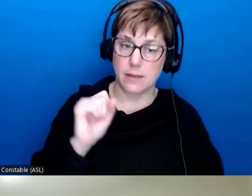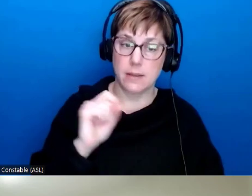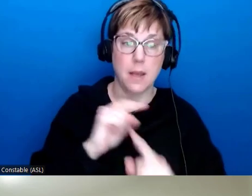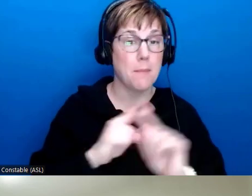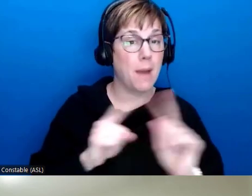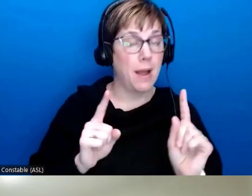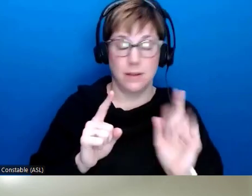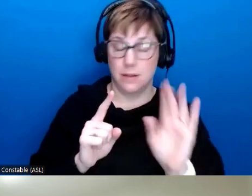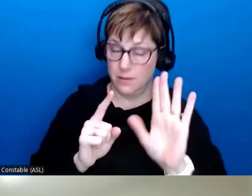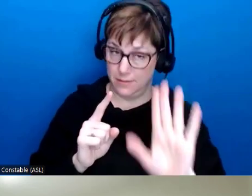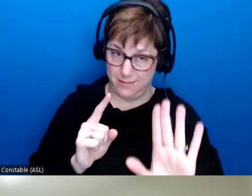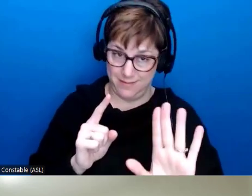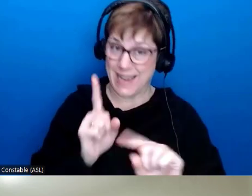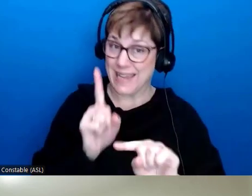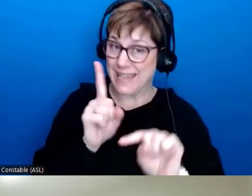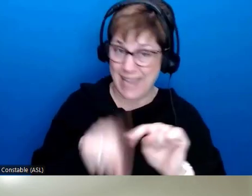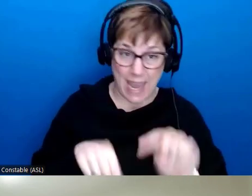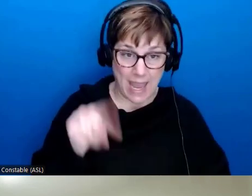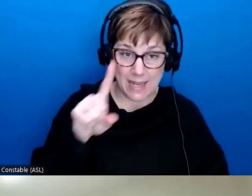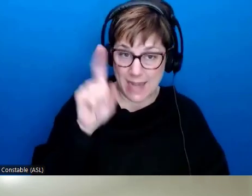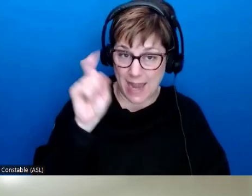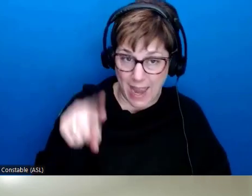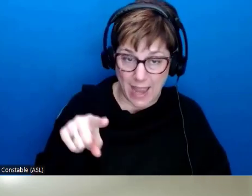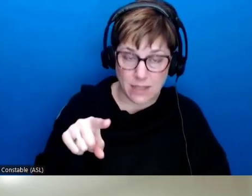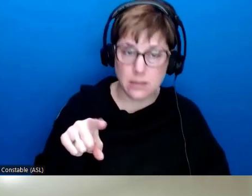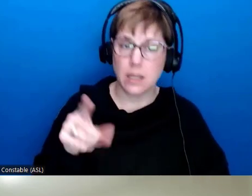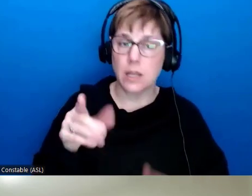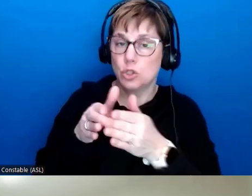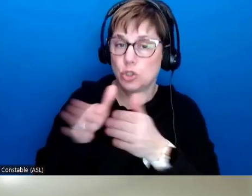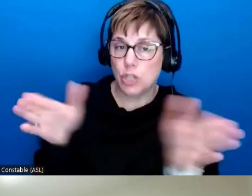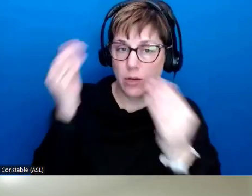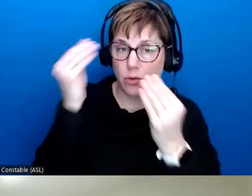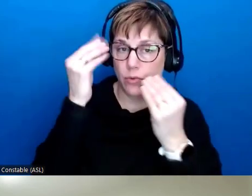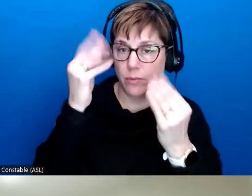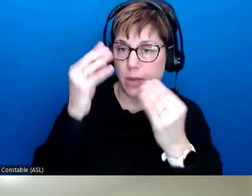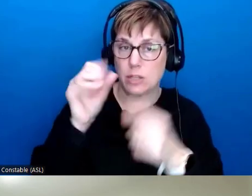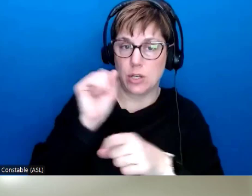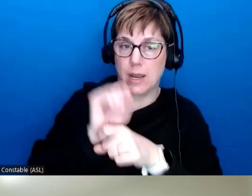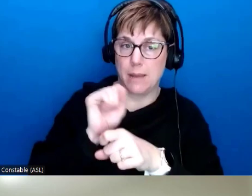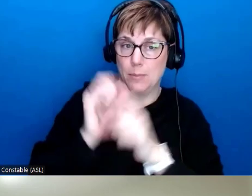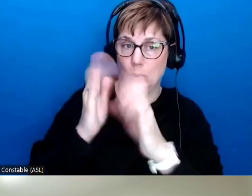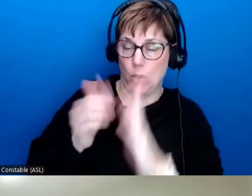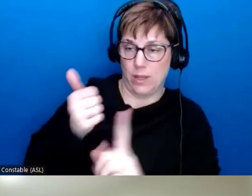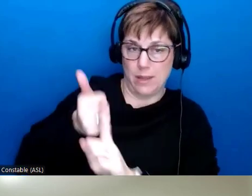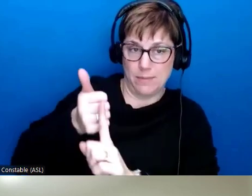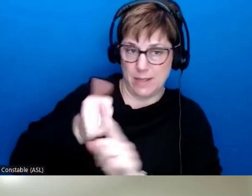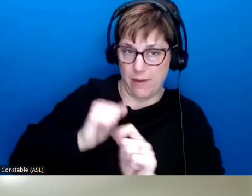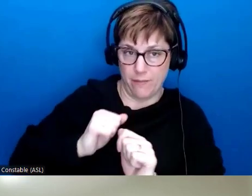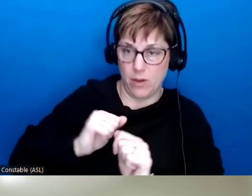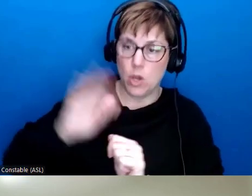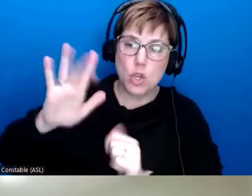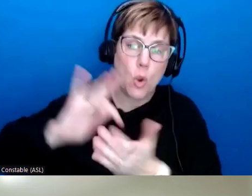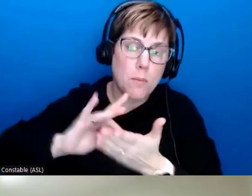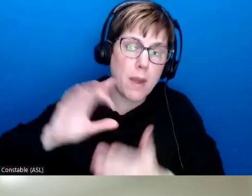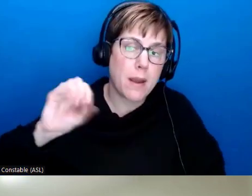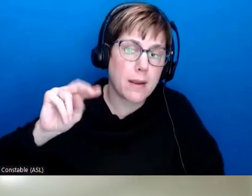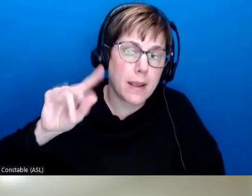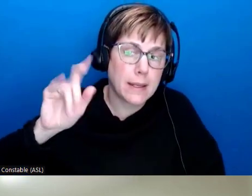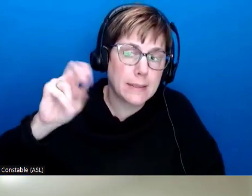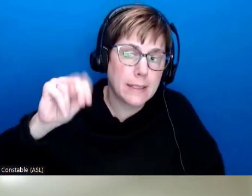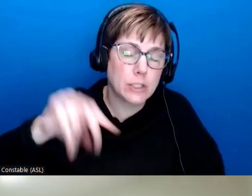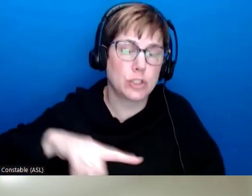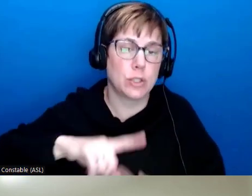cannot ask for is basically general information about the employee. They cannot ask for medical conditions or